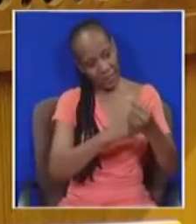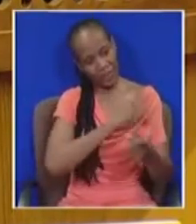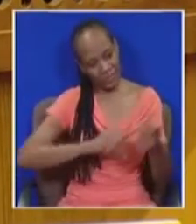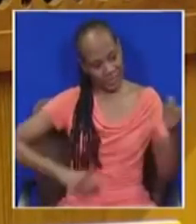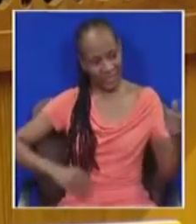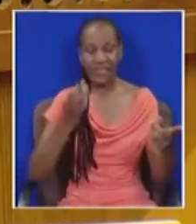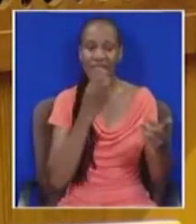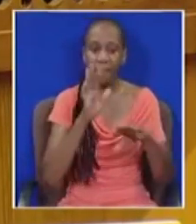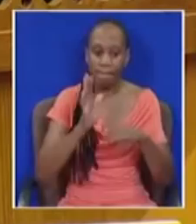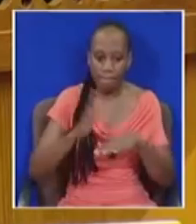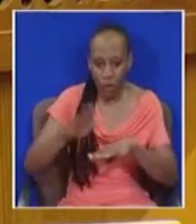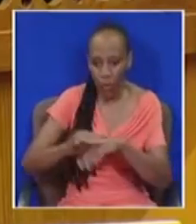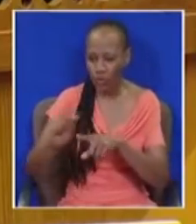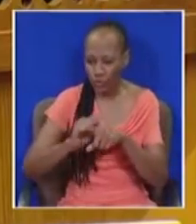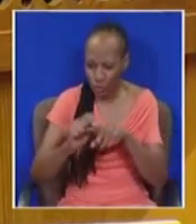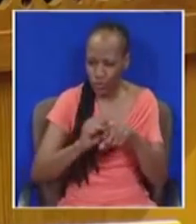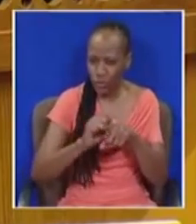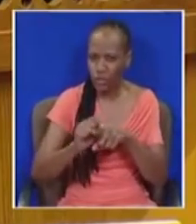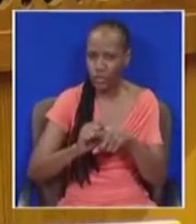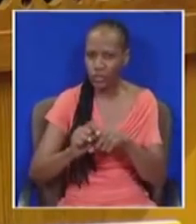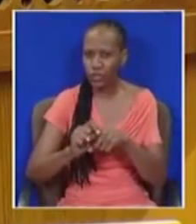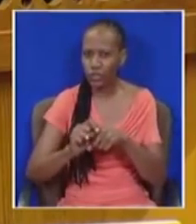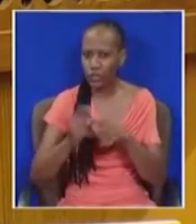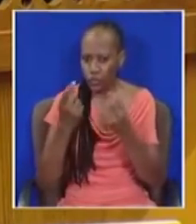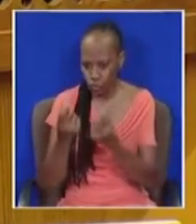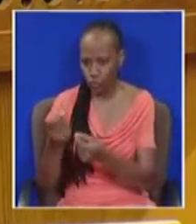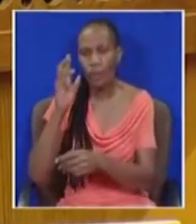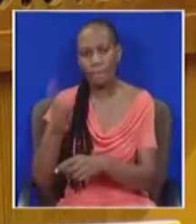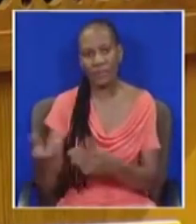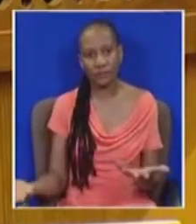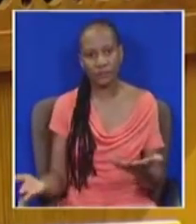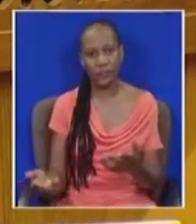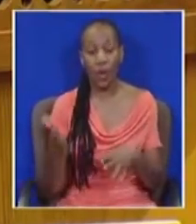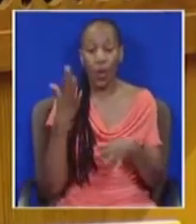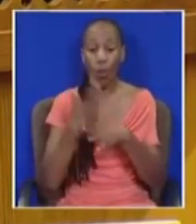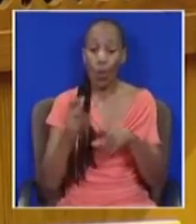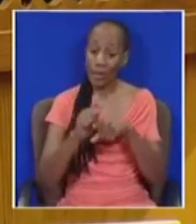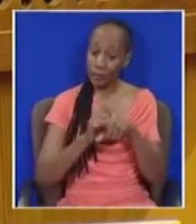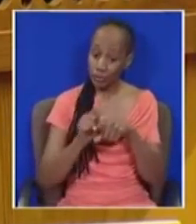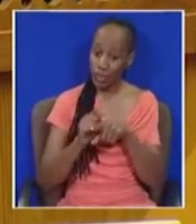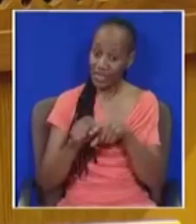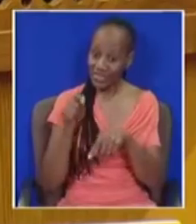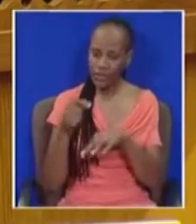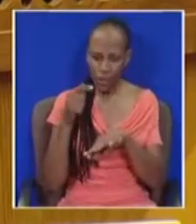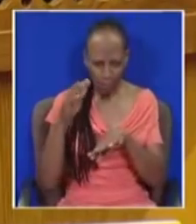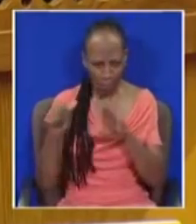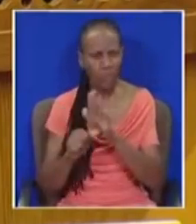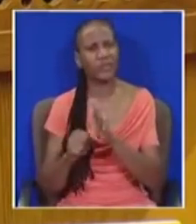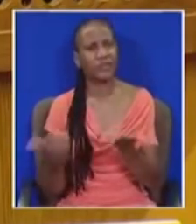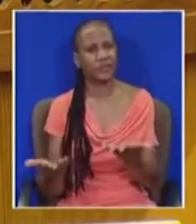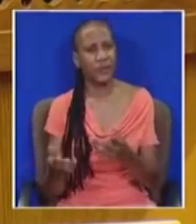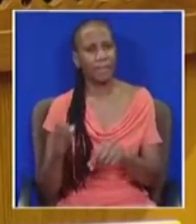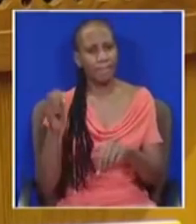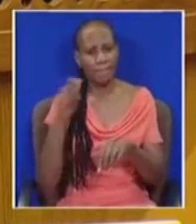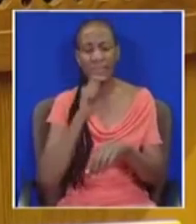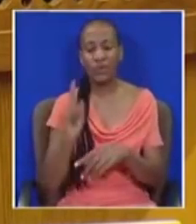more internship and apprenticeships. On-the-job training is more powerful means to upskill